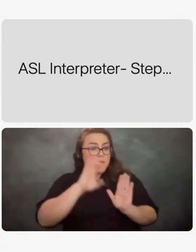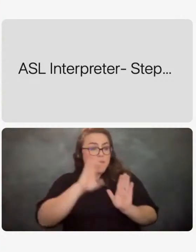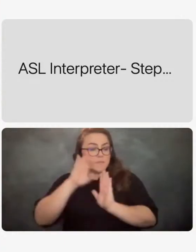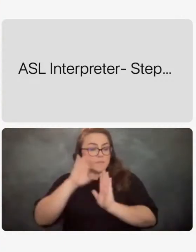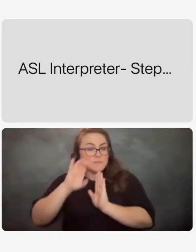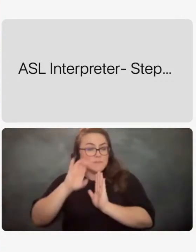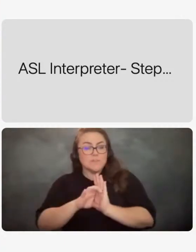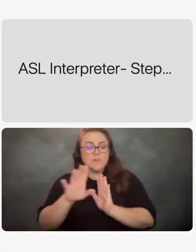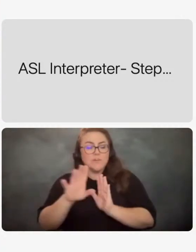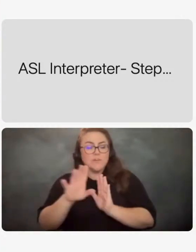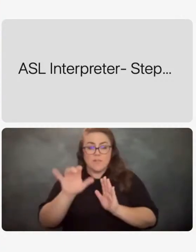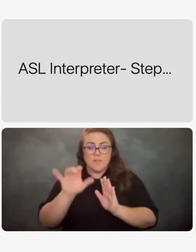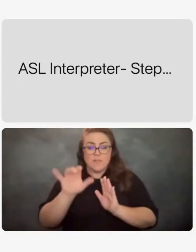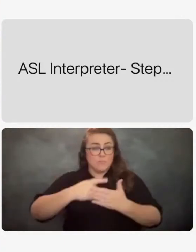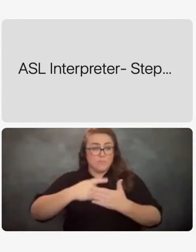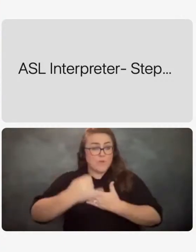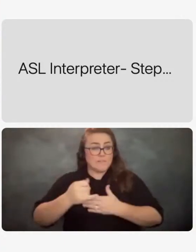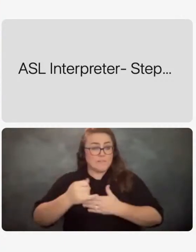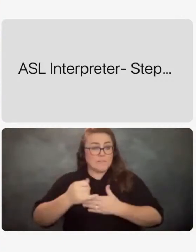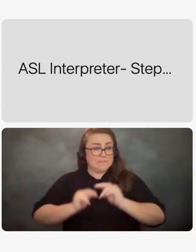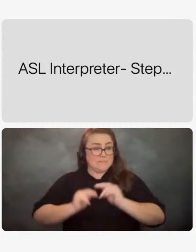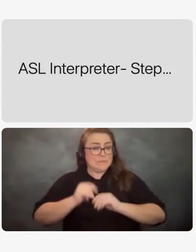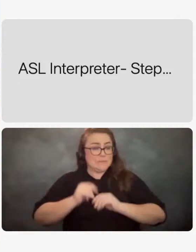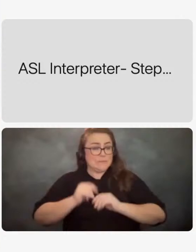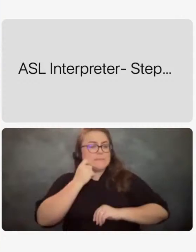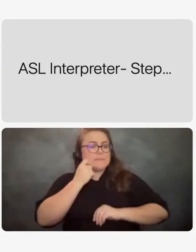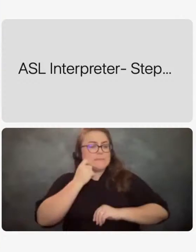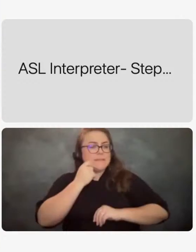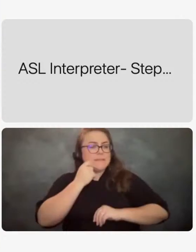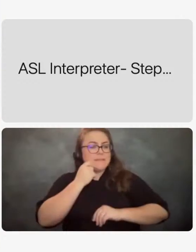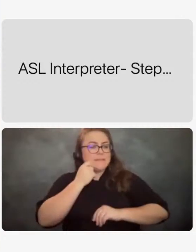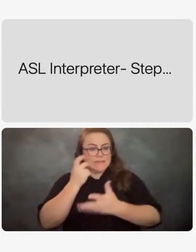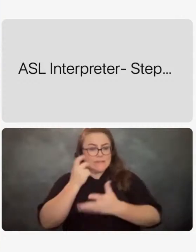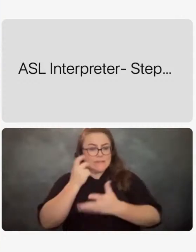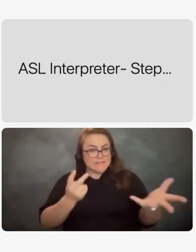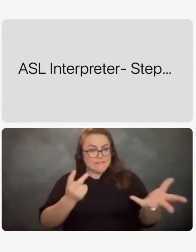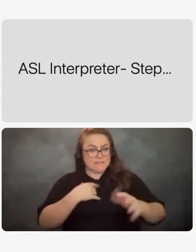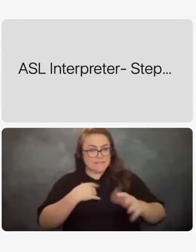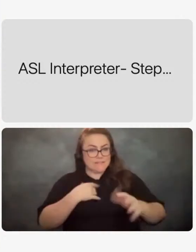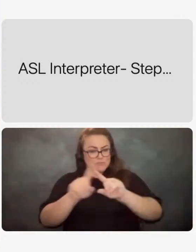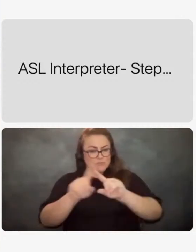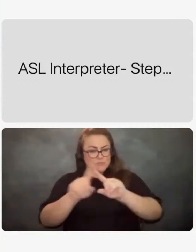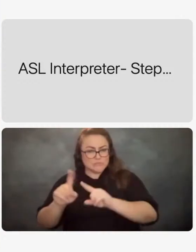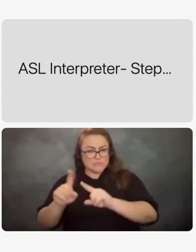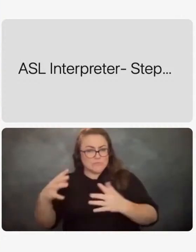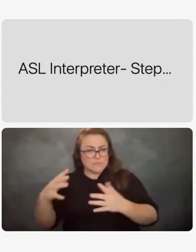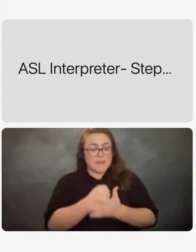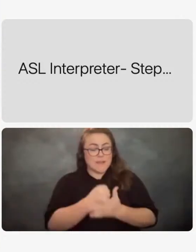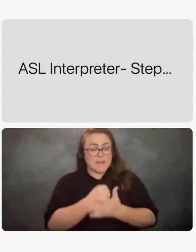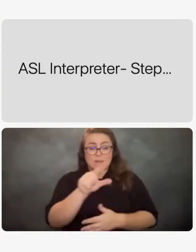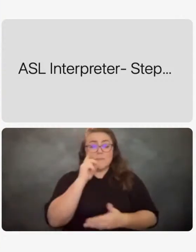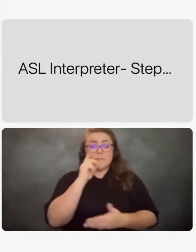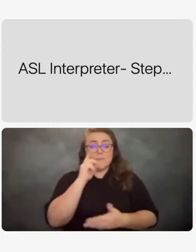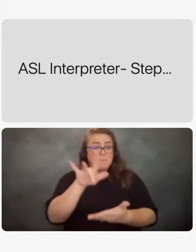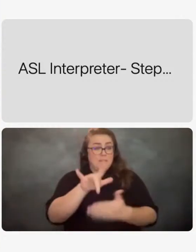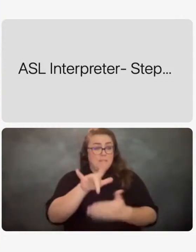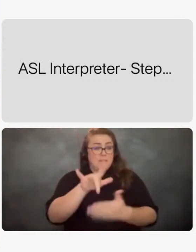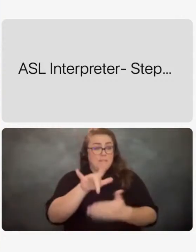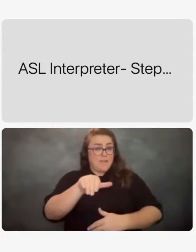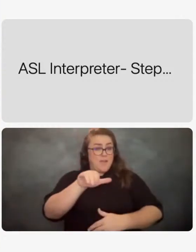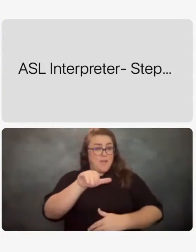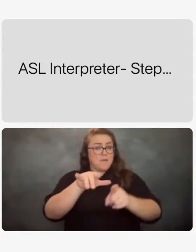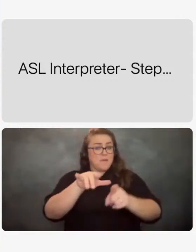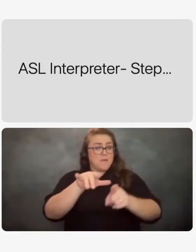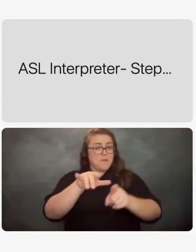recently that take advantage of all those things. The center upper image you can see is just an outdoor play area, but it's also an opportunity